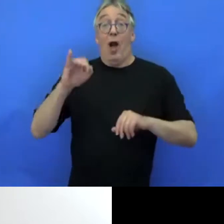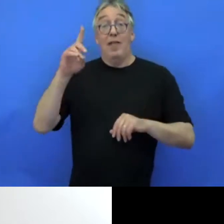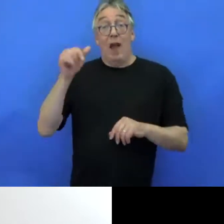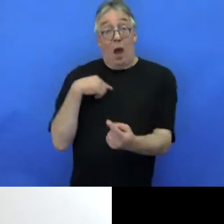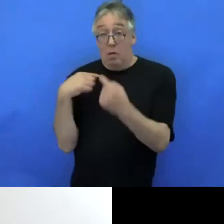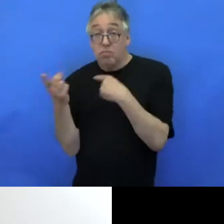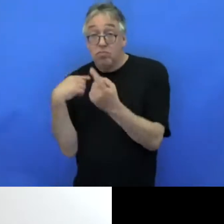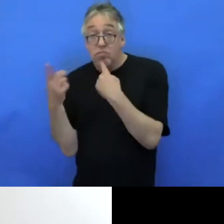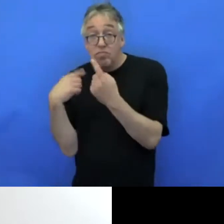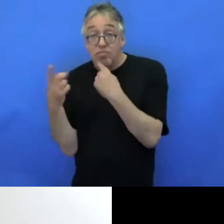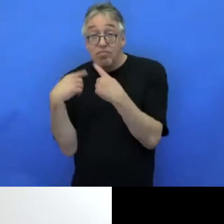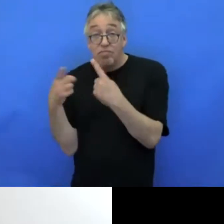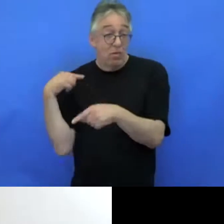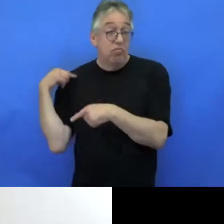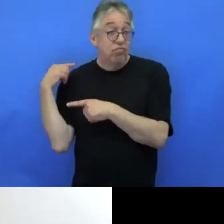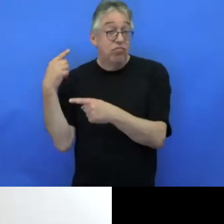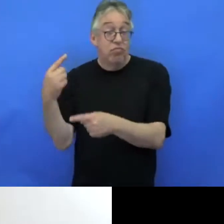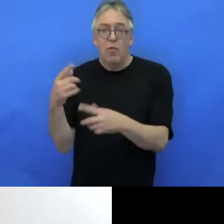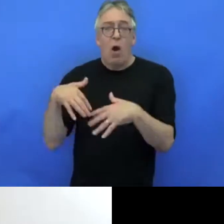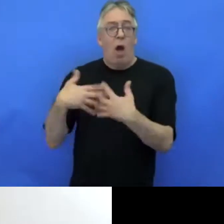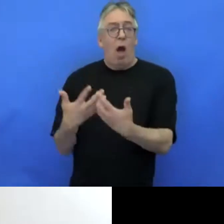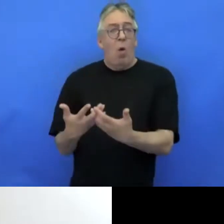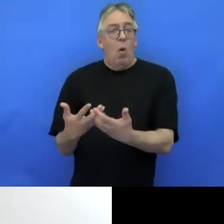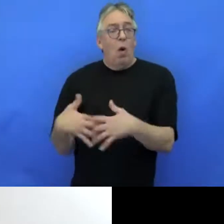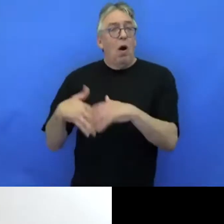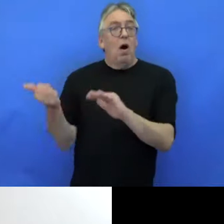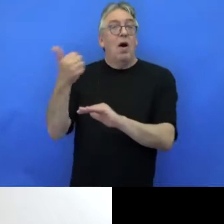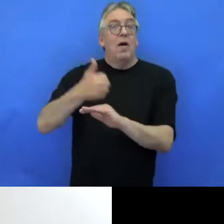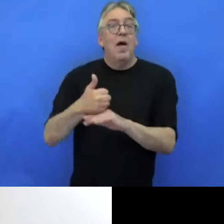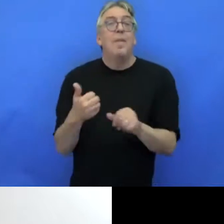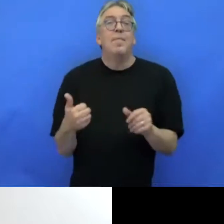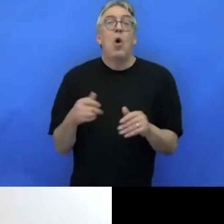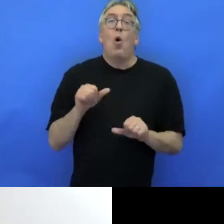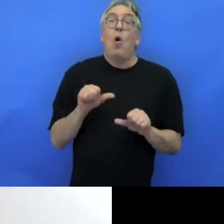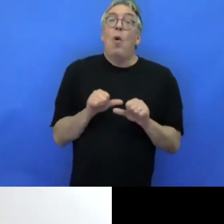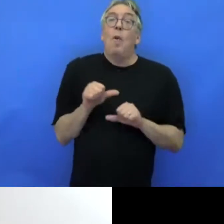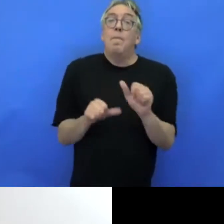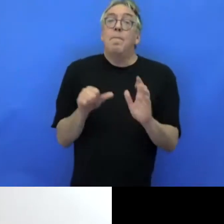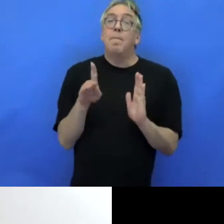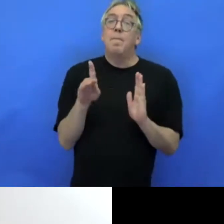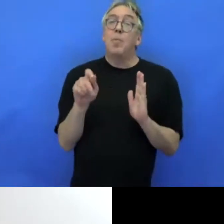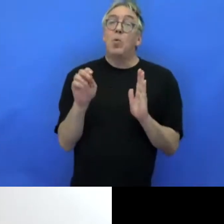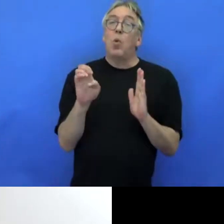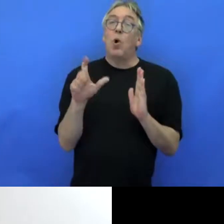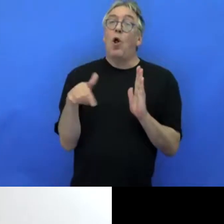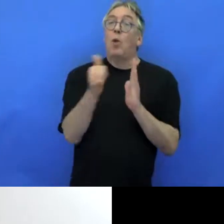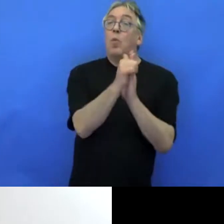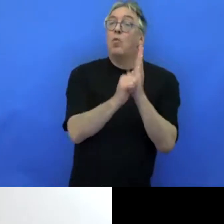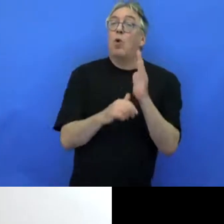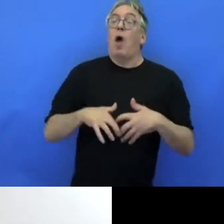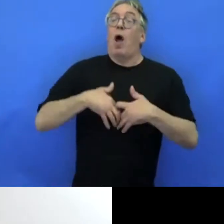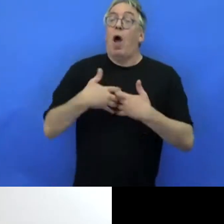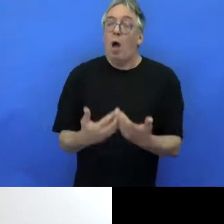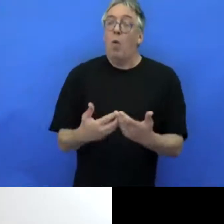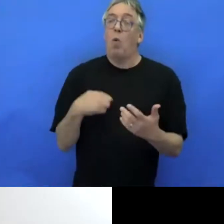IDA, to develop engagement protocols with persons with disabilities and their representative